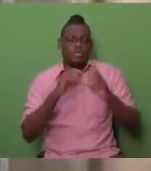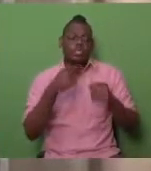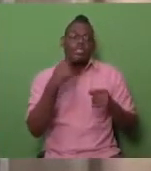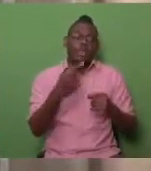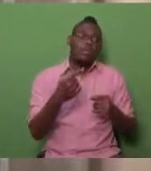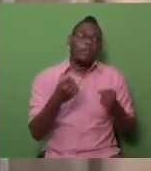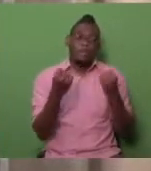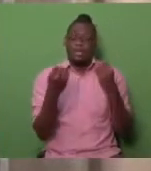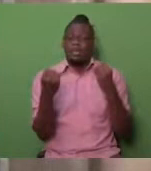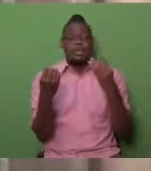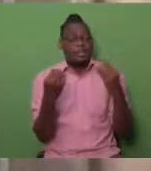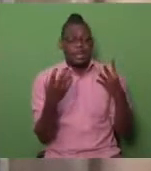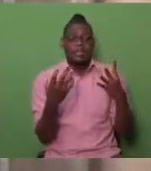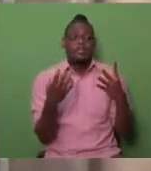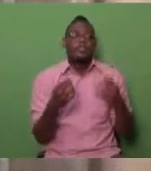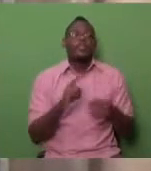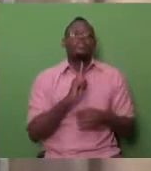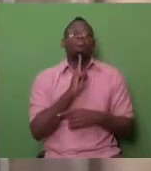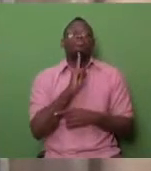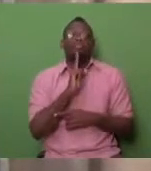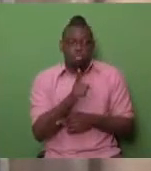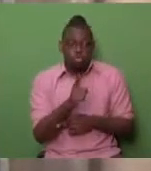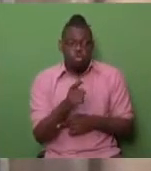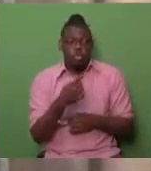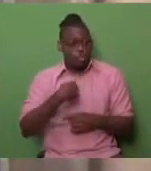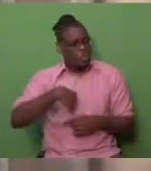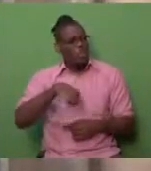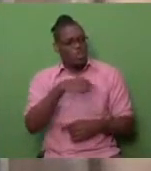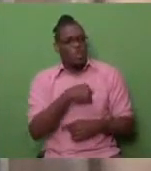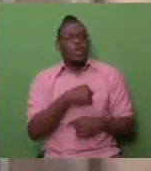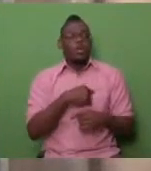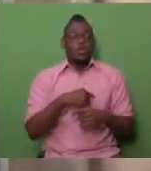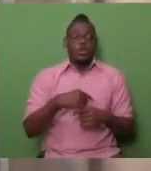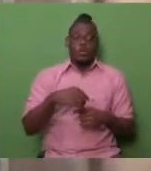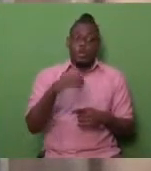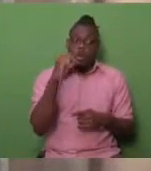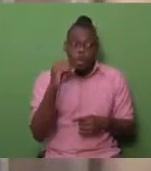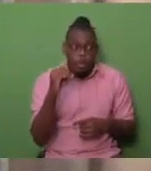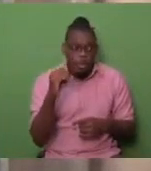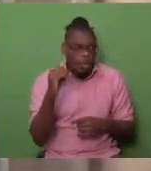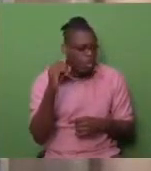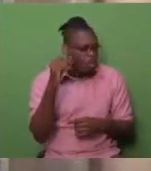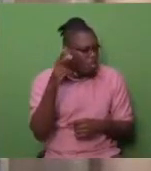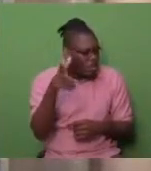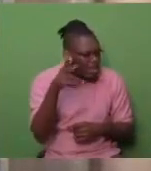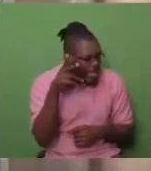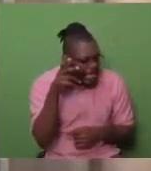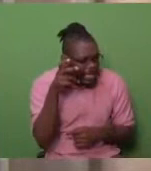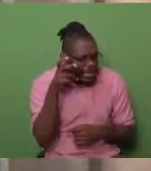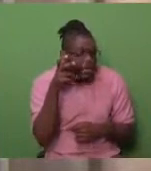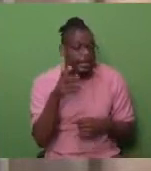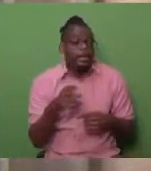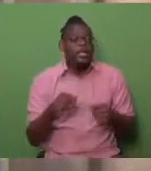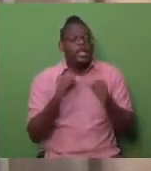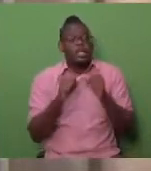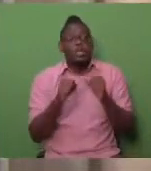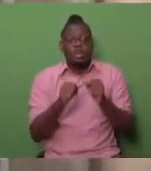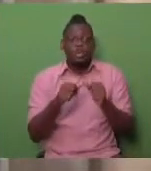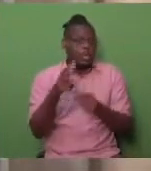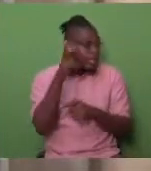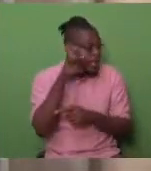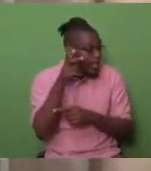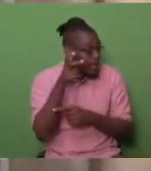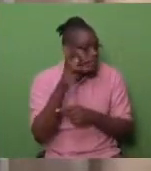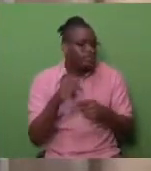hear you. We will continue to listen and then lead. We will continue to be your voices in this parliament and outside of this